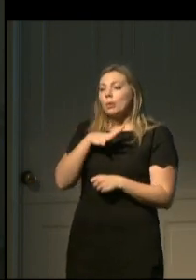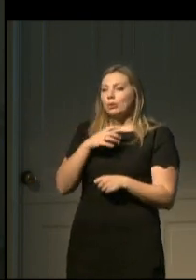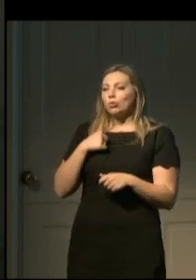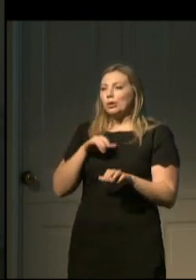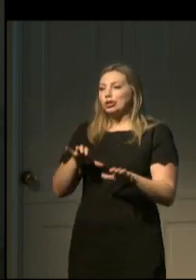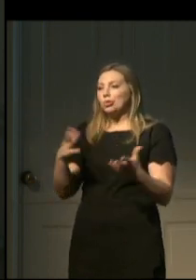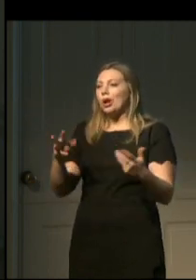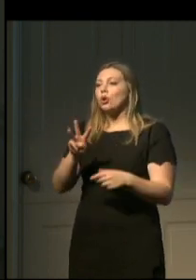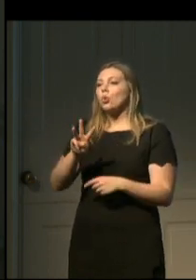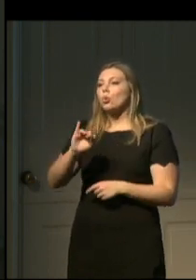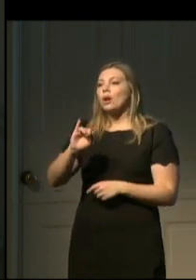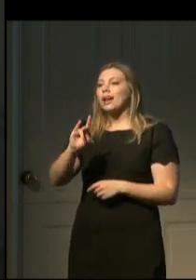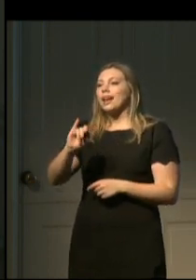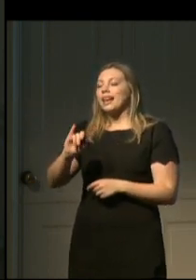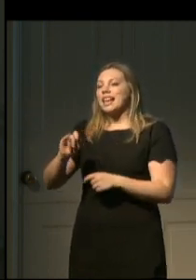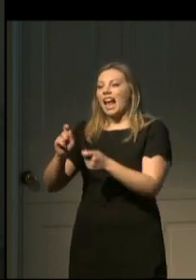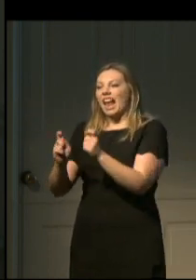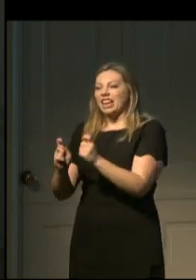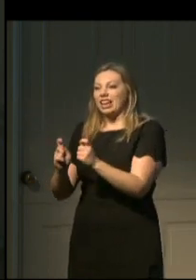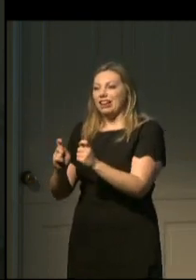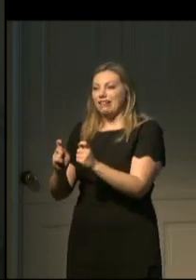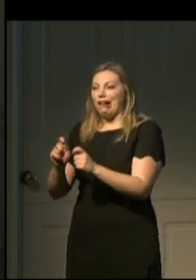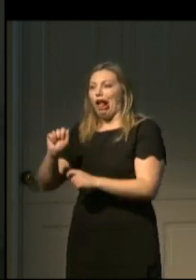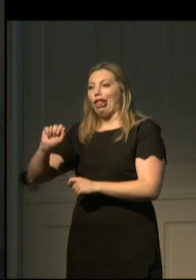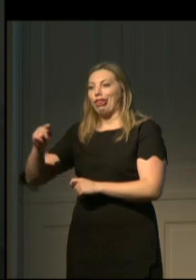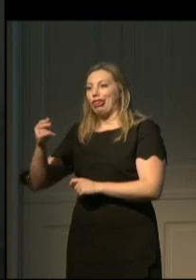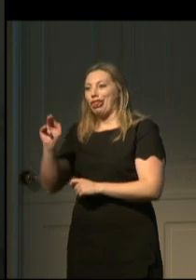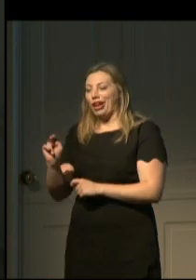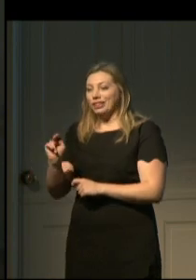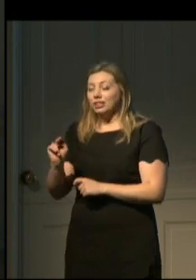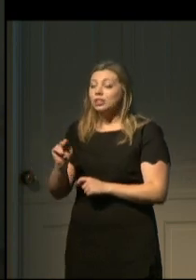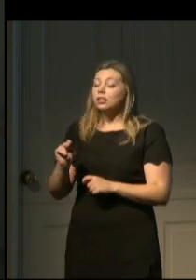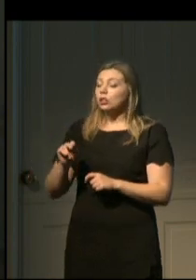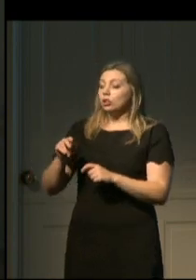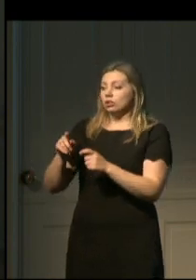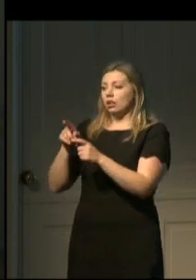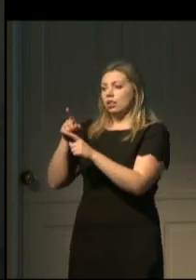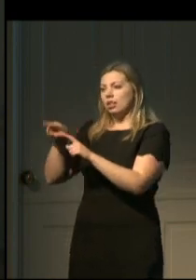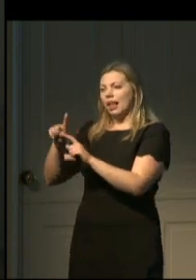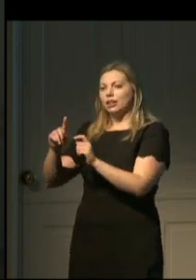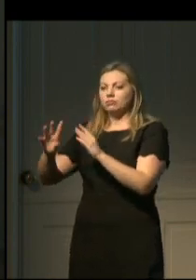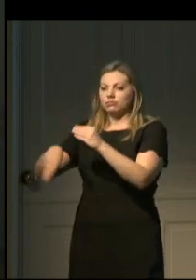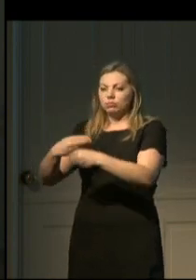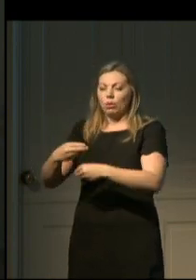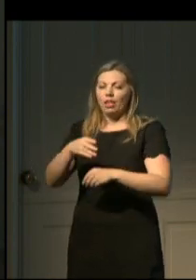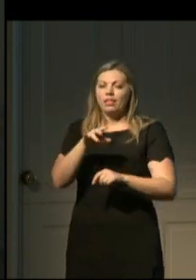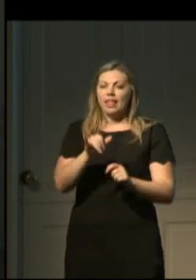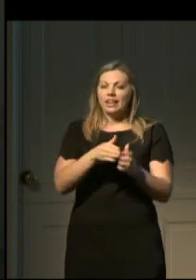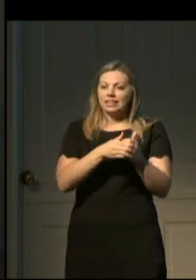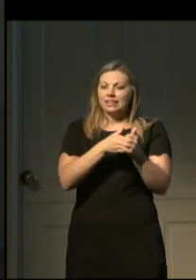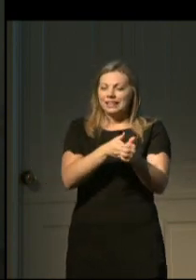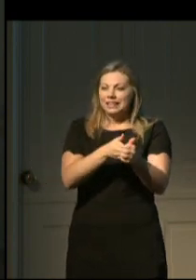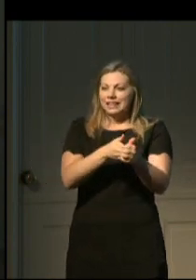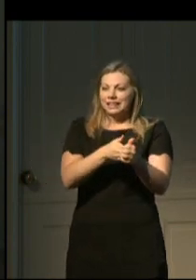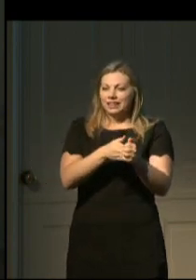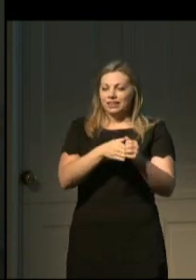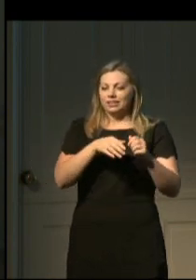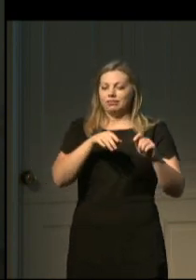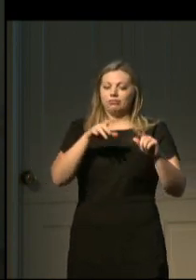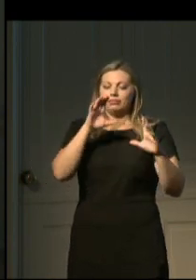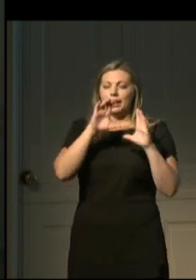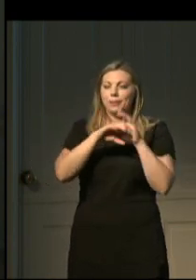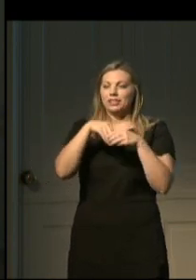edit-a-thon. Participants replaced Sojourner Truth's lead image in the Wiki Commons, which